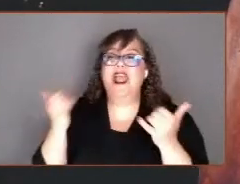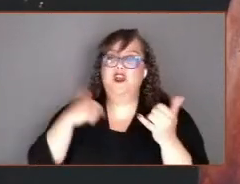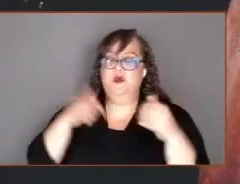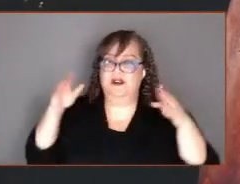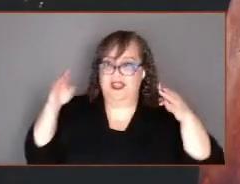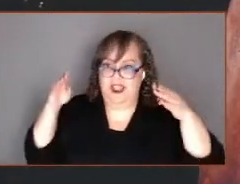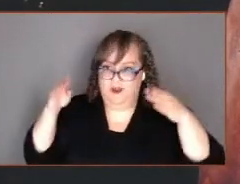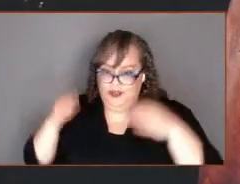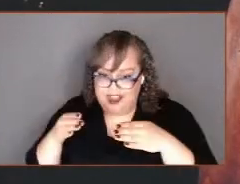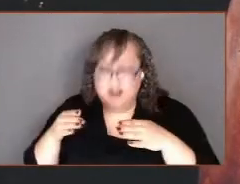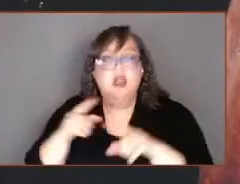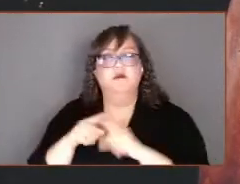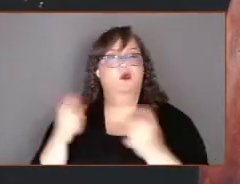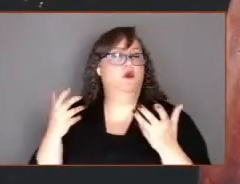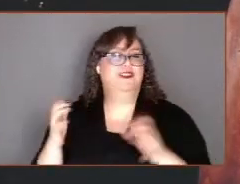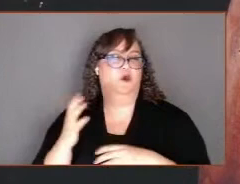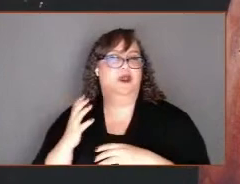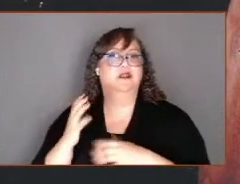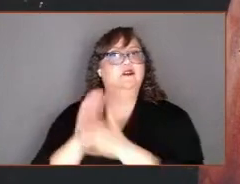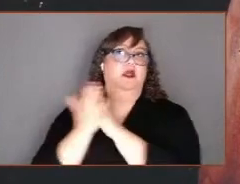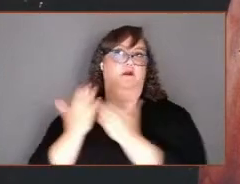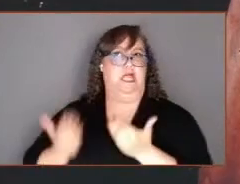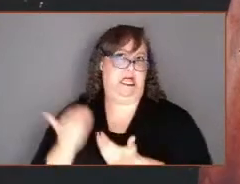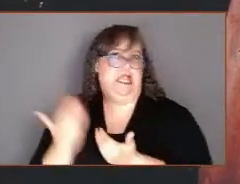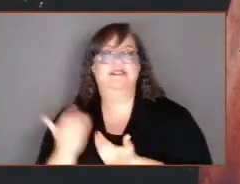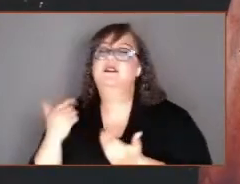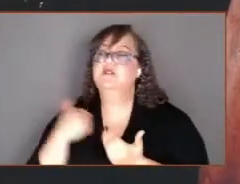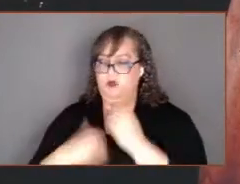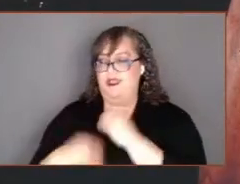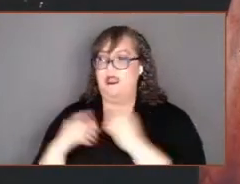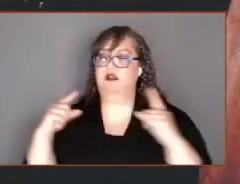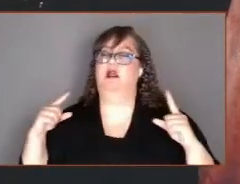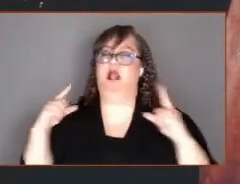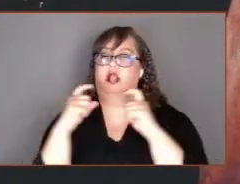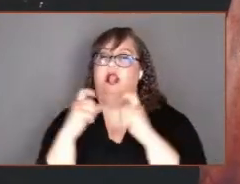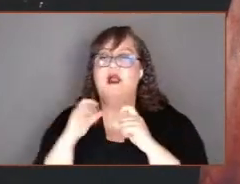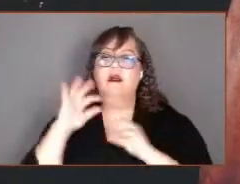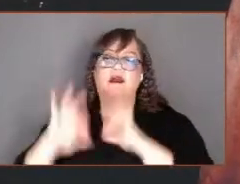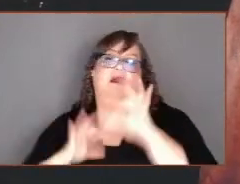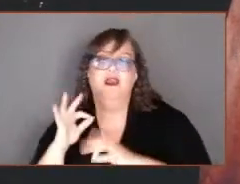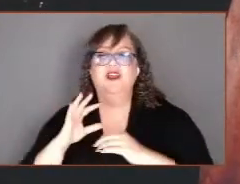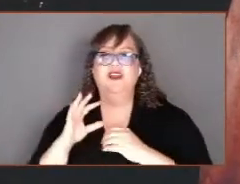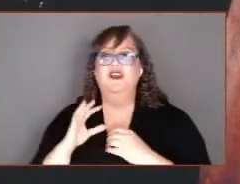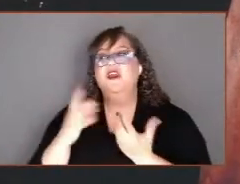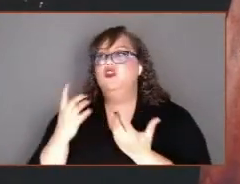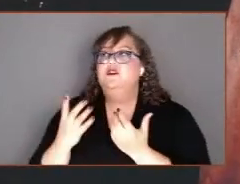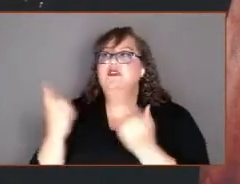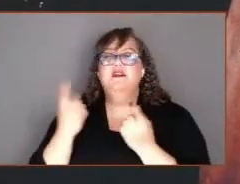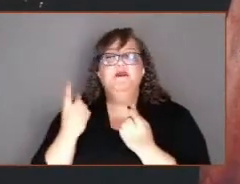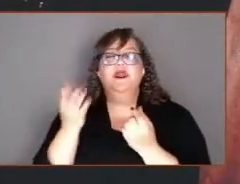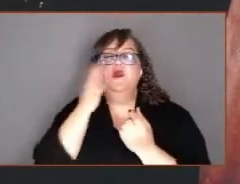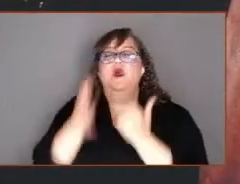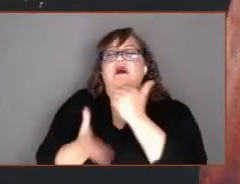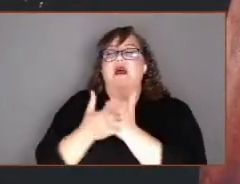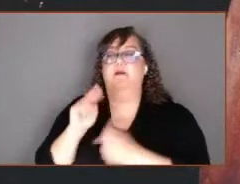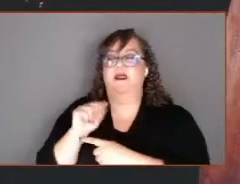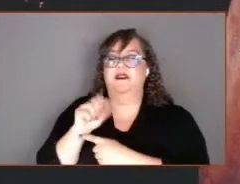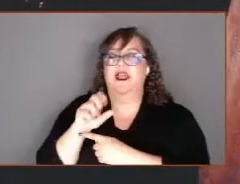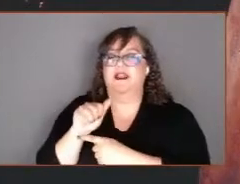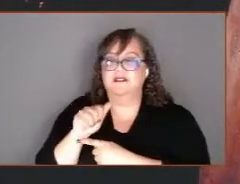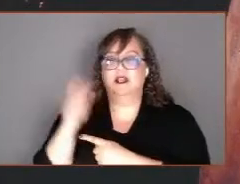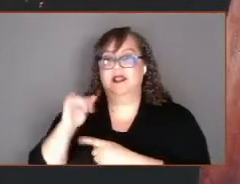it that easy on them. So we keep adding complexity to the competition, things that will help NASA, such as the drilling telemetry and some other elements to keep it